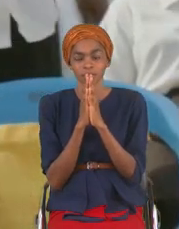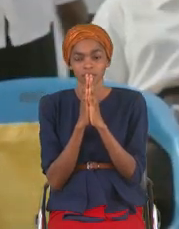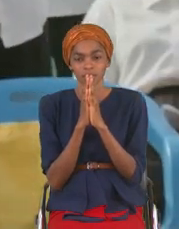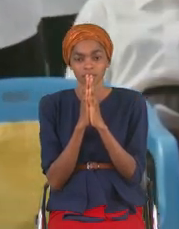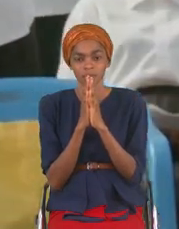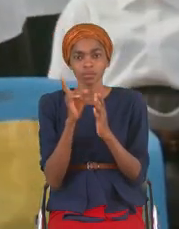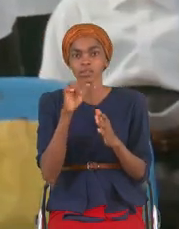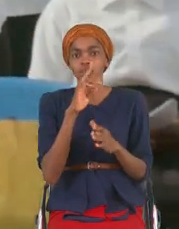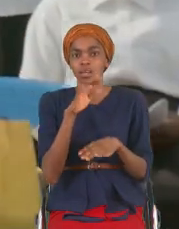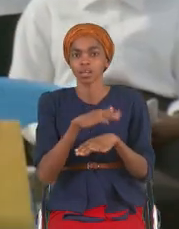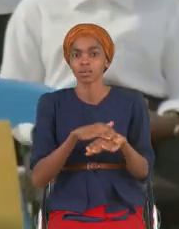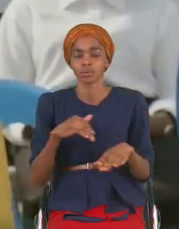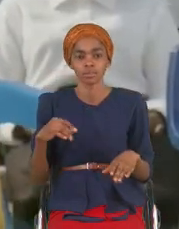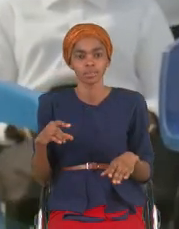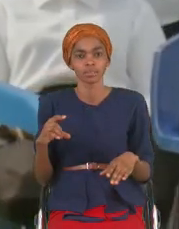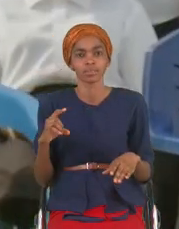Called,